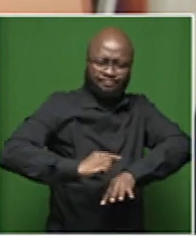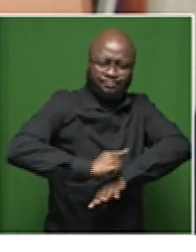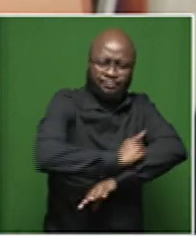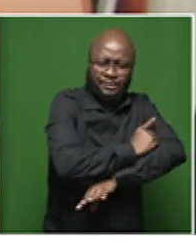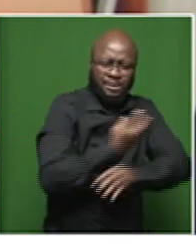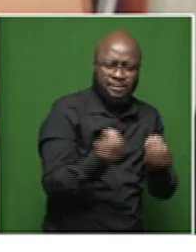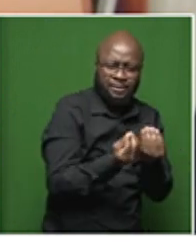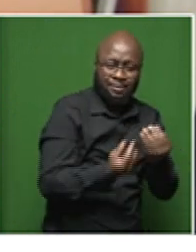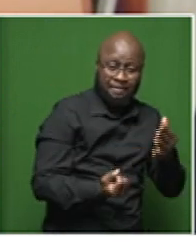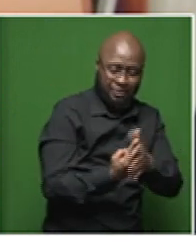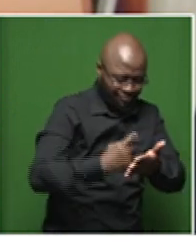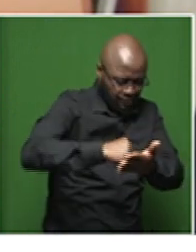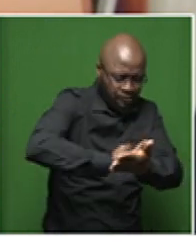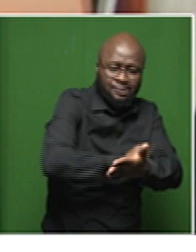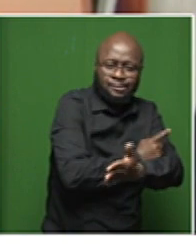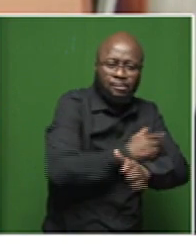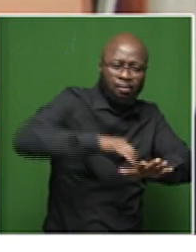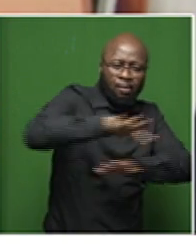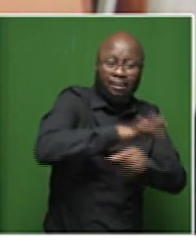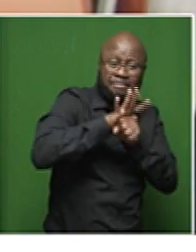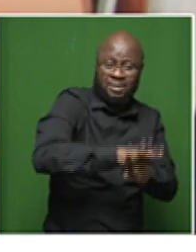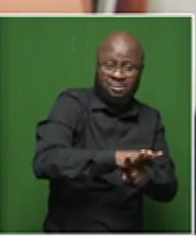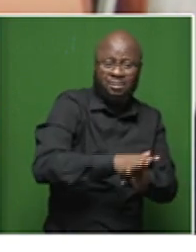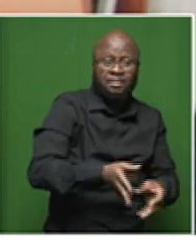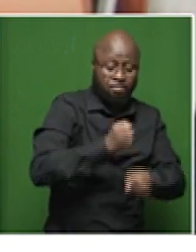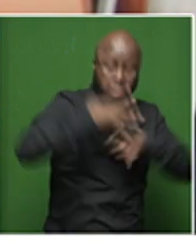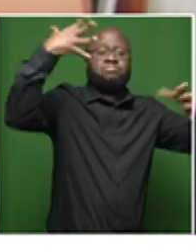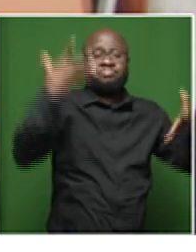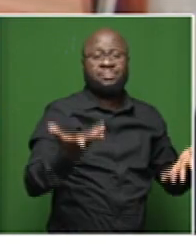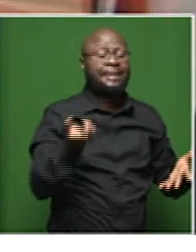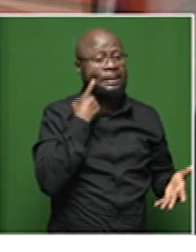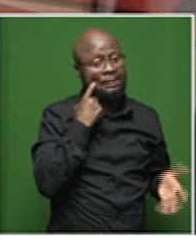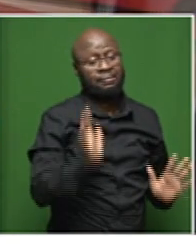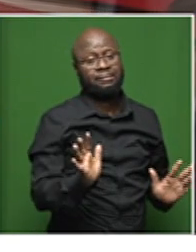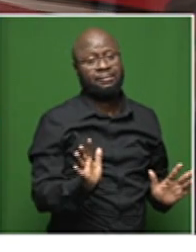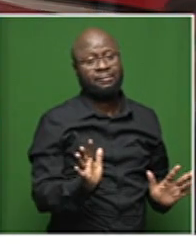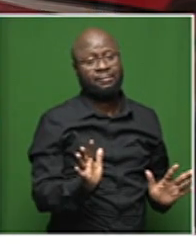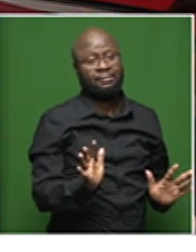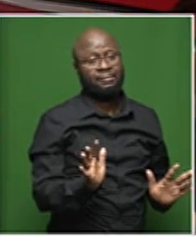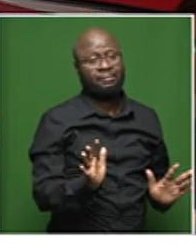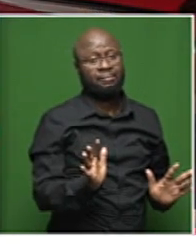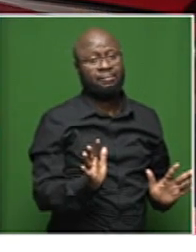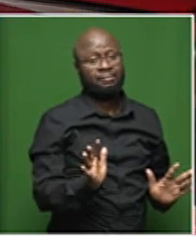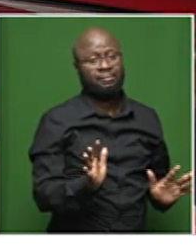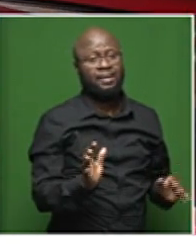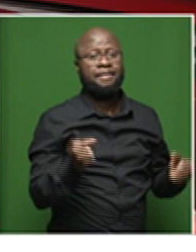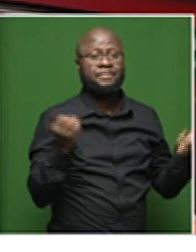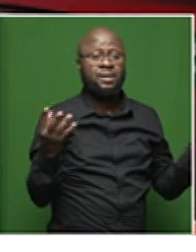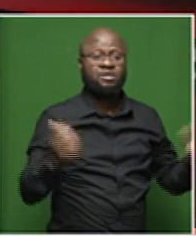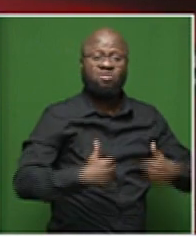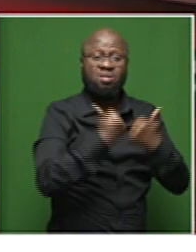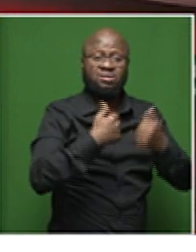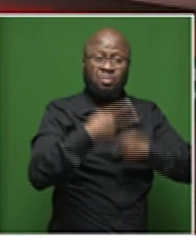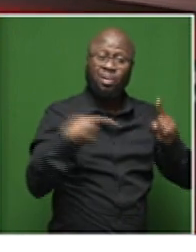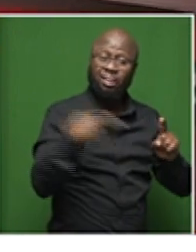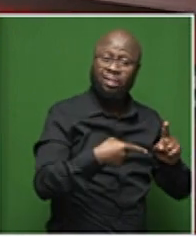why we need to be able to pick it up early. The big thing about hypertension or high blood pressure, as we're talking about it, is